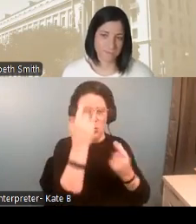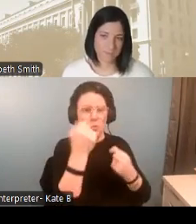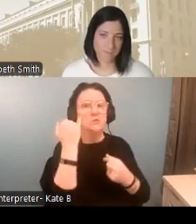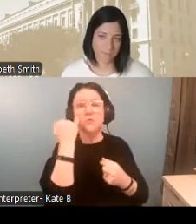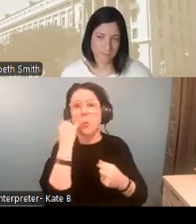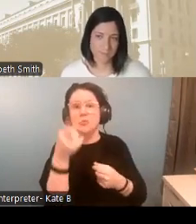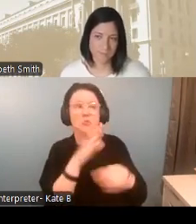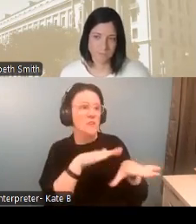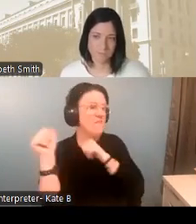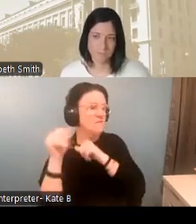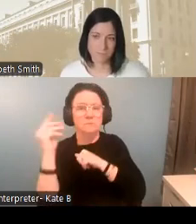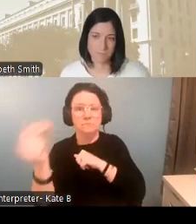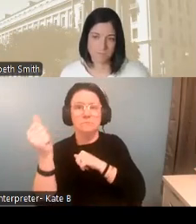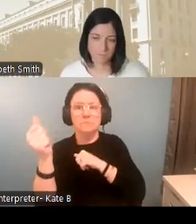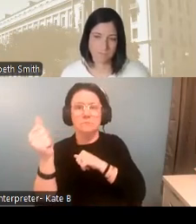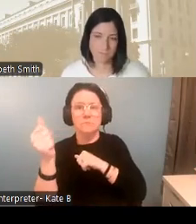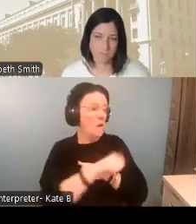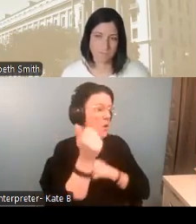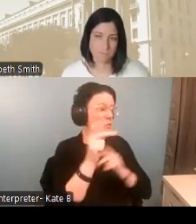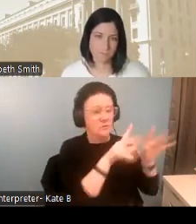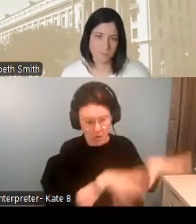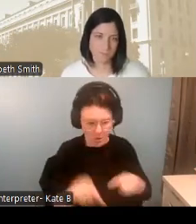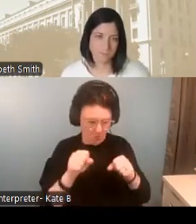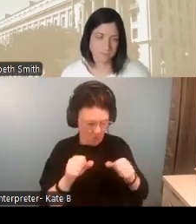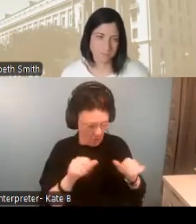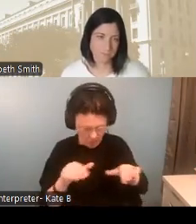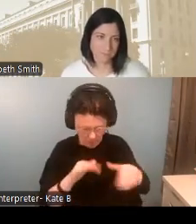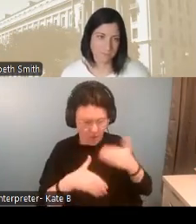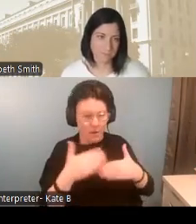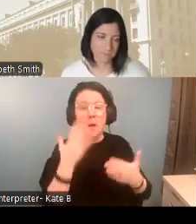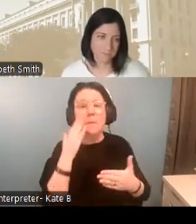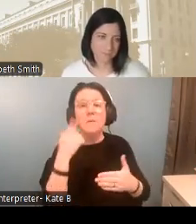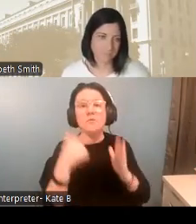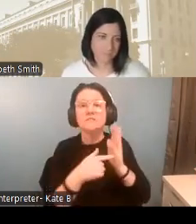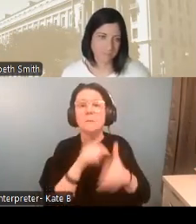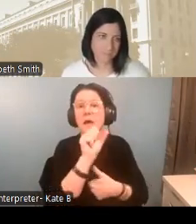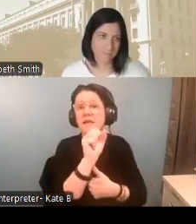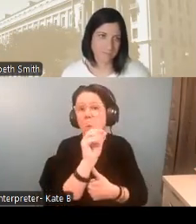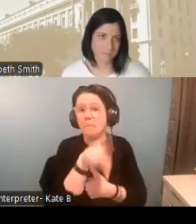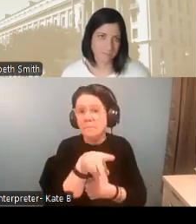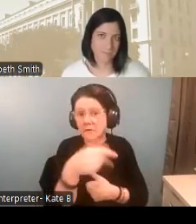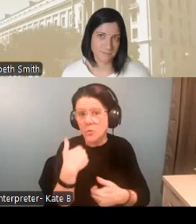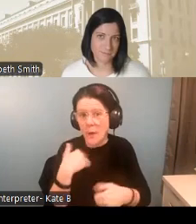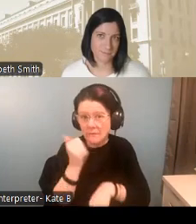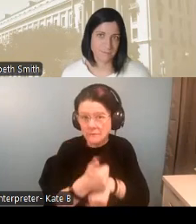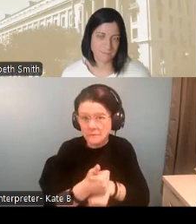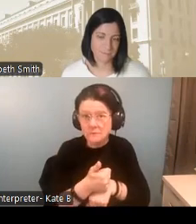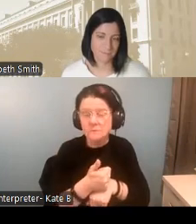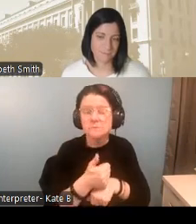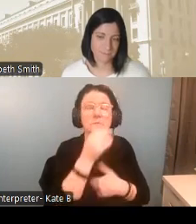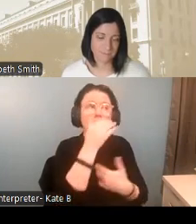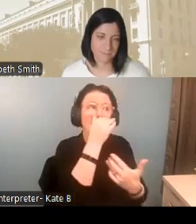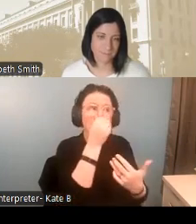your position? And sometimes that speaks to SOPs, the standard operating procedures that you have in place at your organization